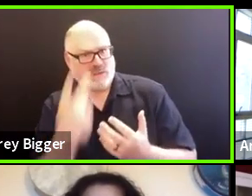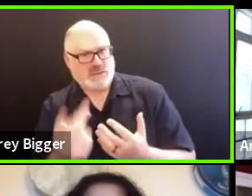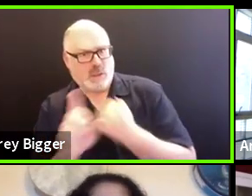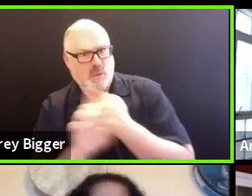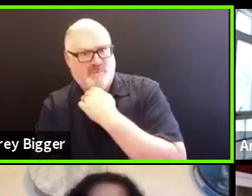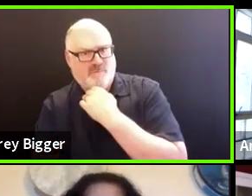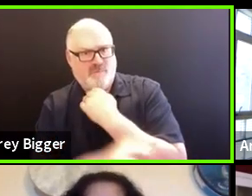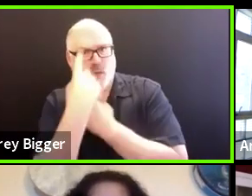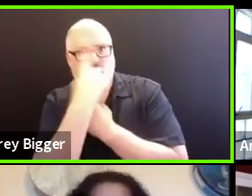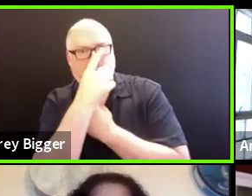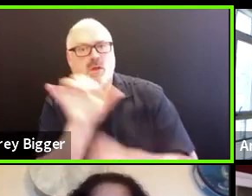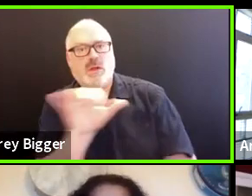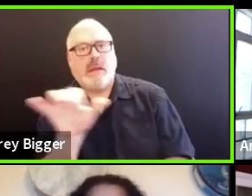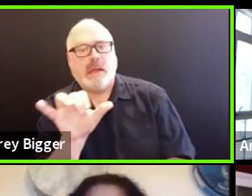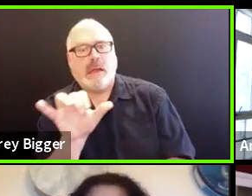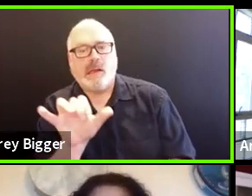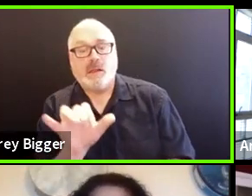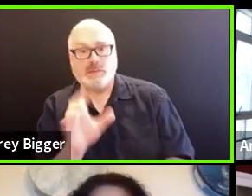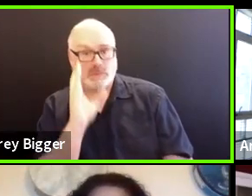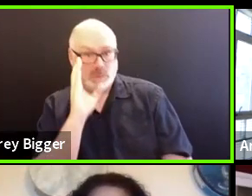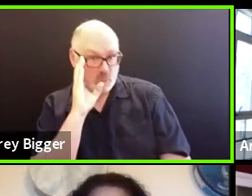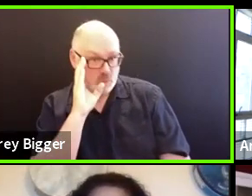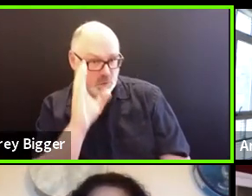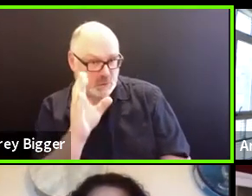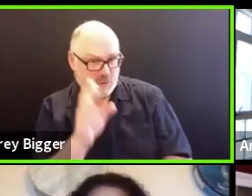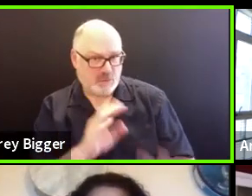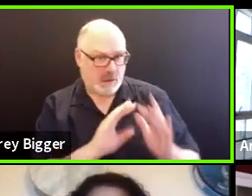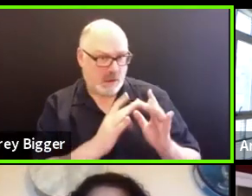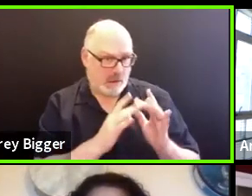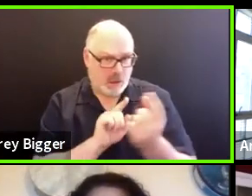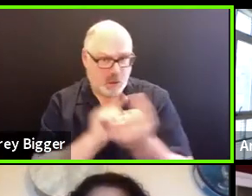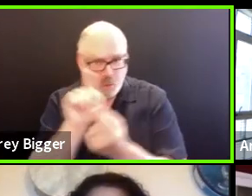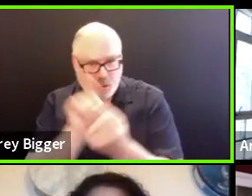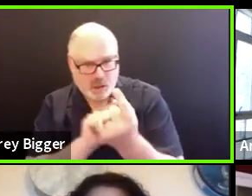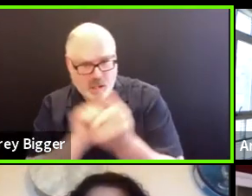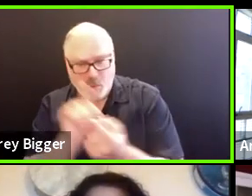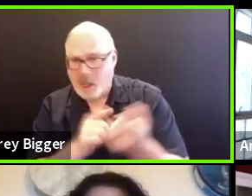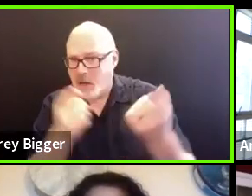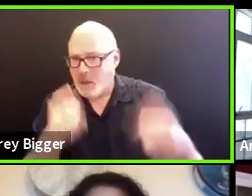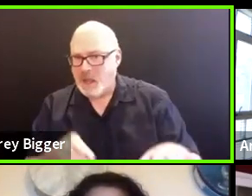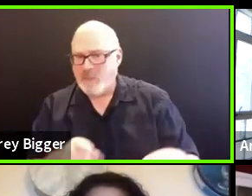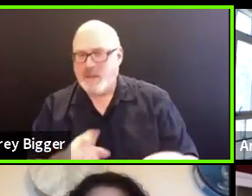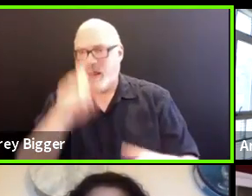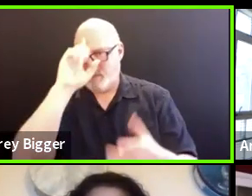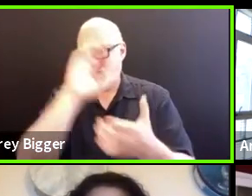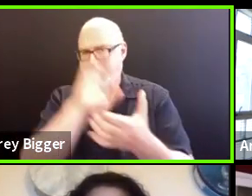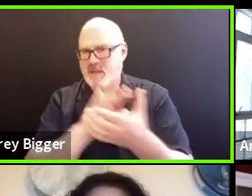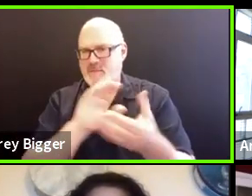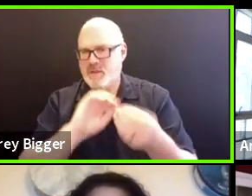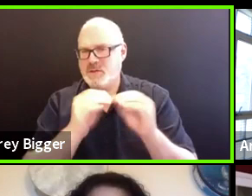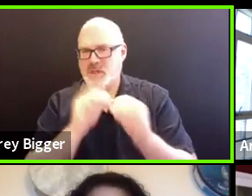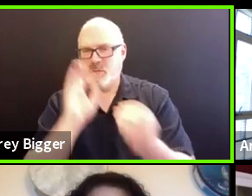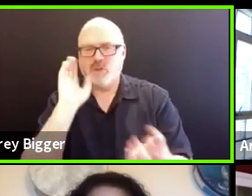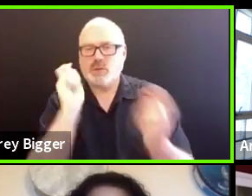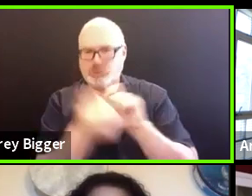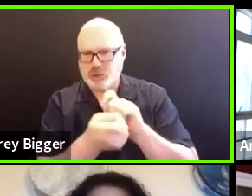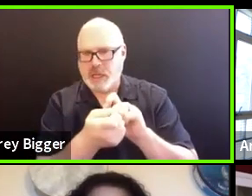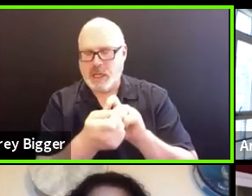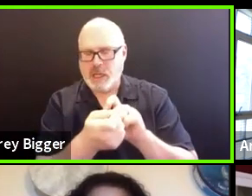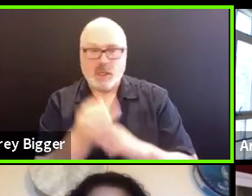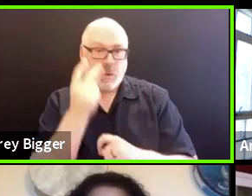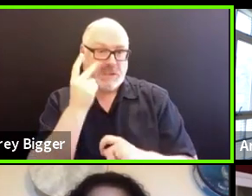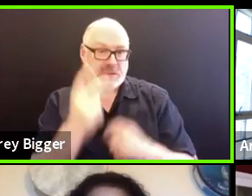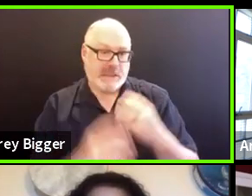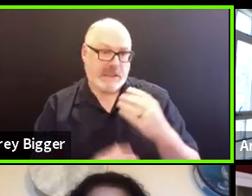like and see whether or not we're going to be online or in person. So I do believe these numbers are going to change a little bit, and we'll see an